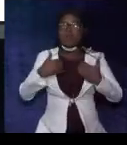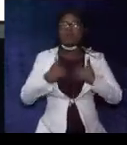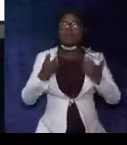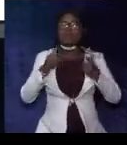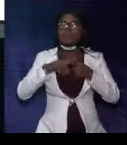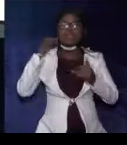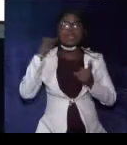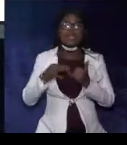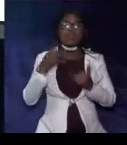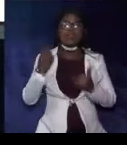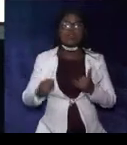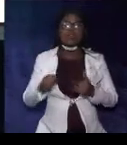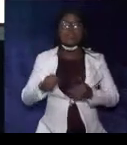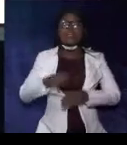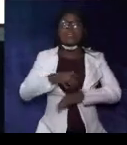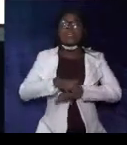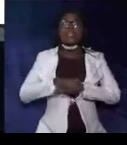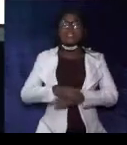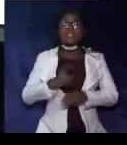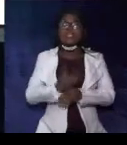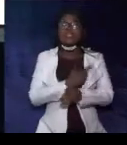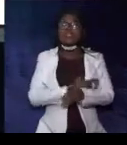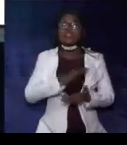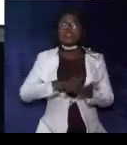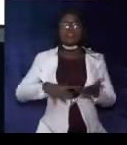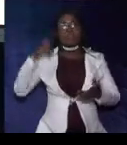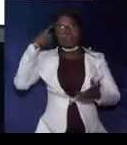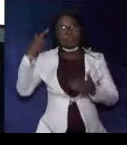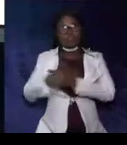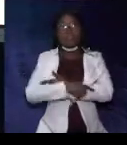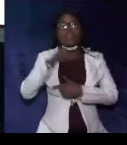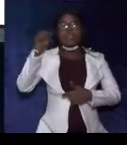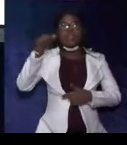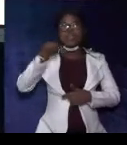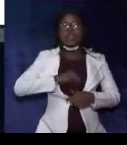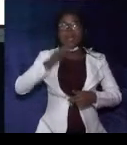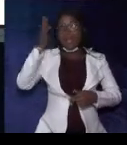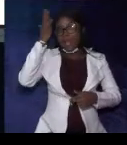brilliant children. We've come to the end of the English Studies lesson for today.